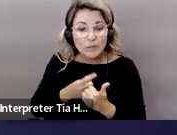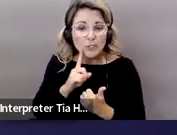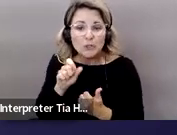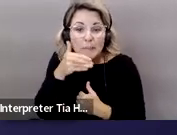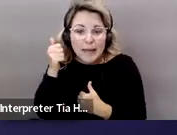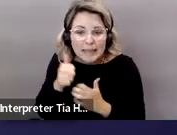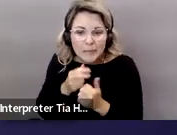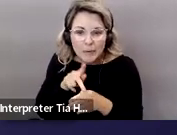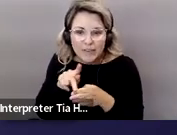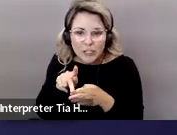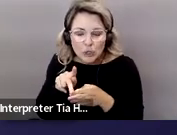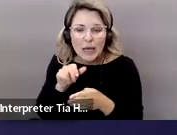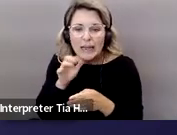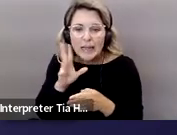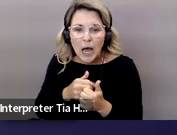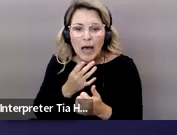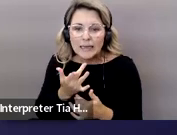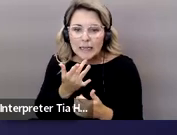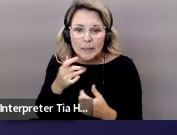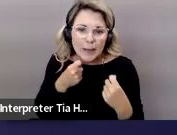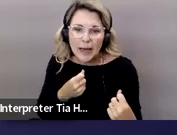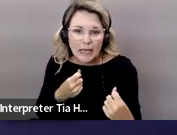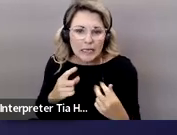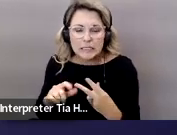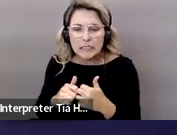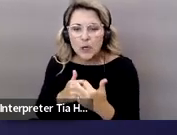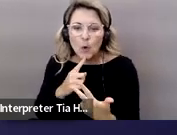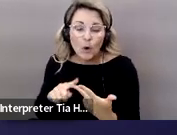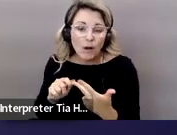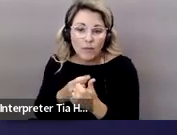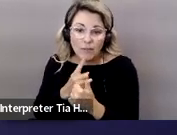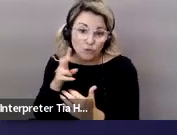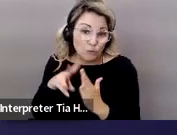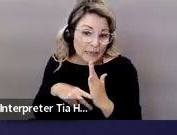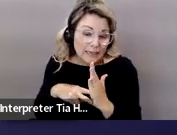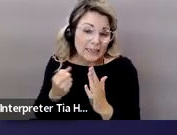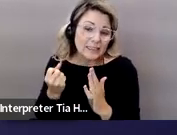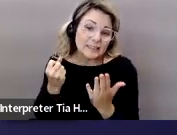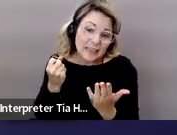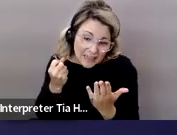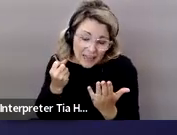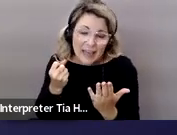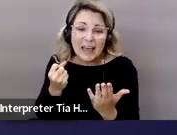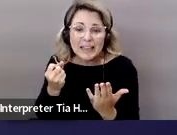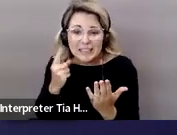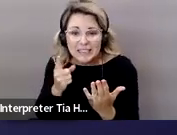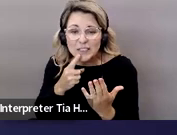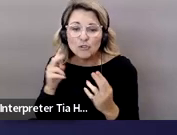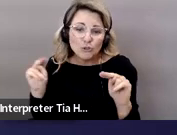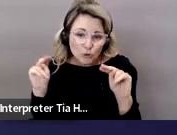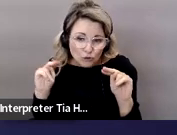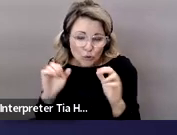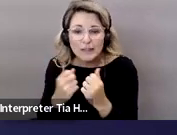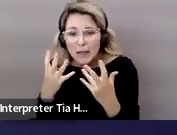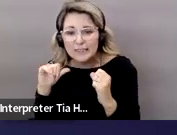set aside any biases and to read it as objectively as possible. But it just is impossible to completely